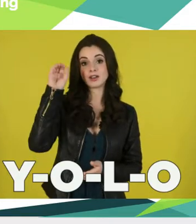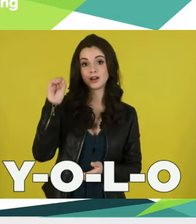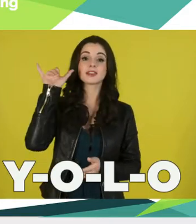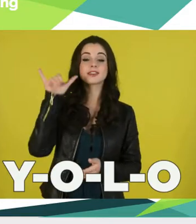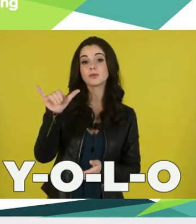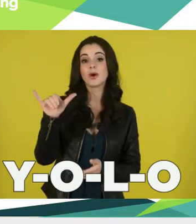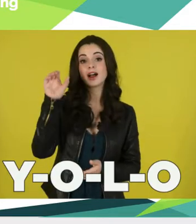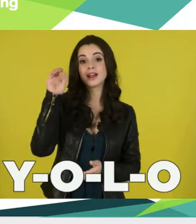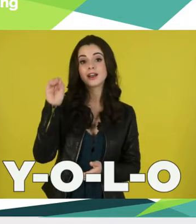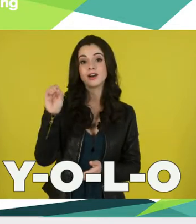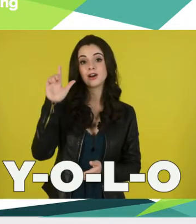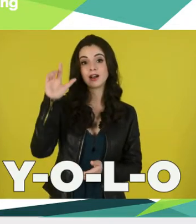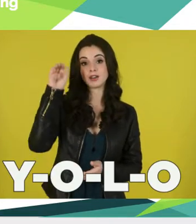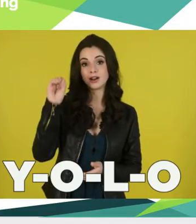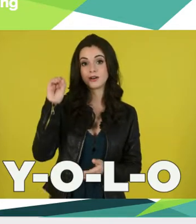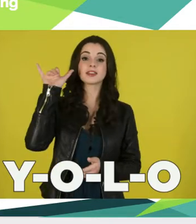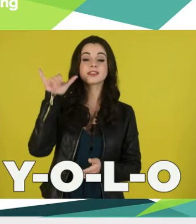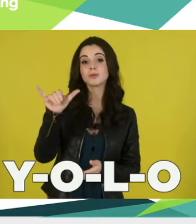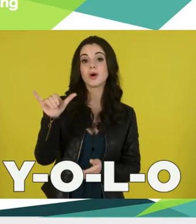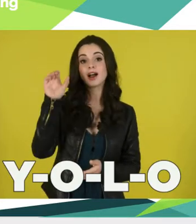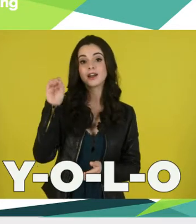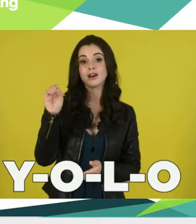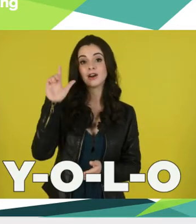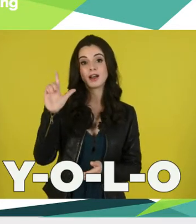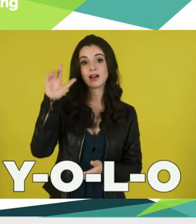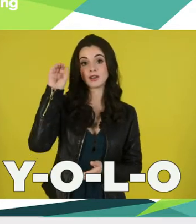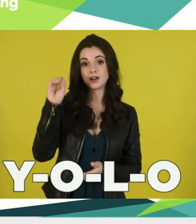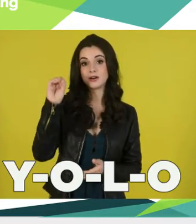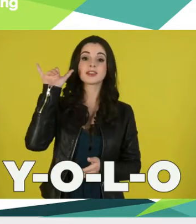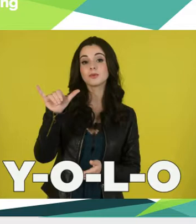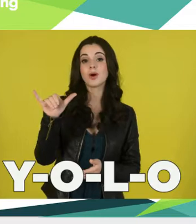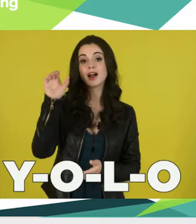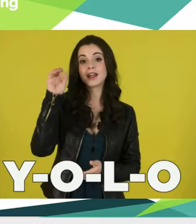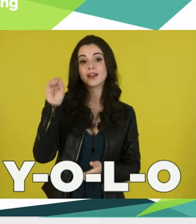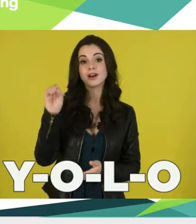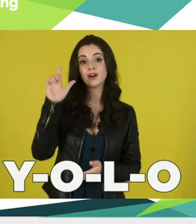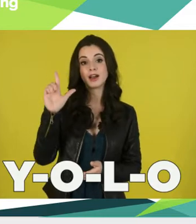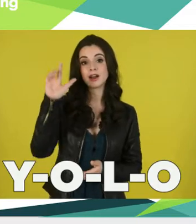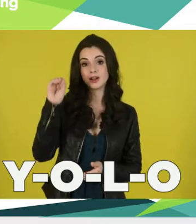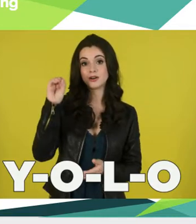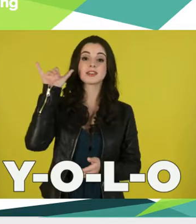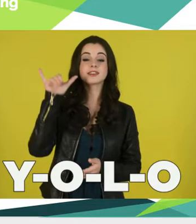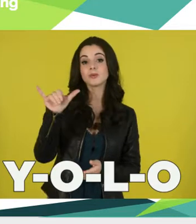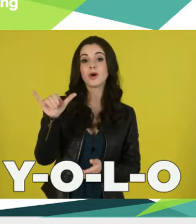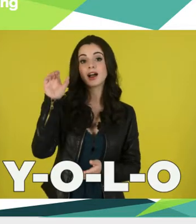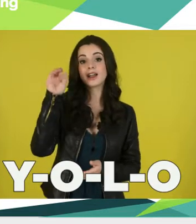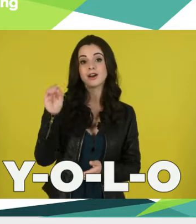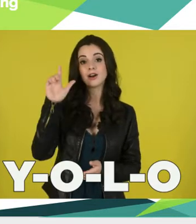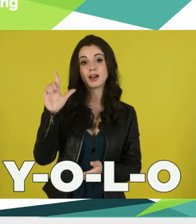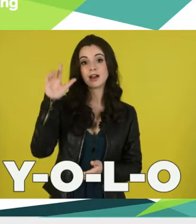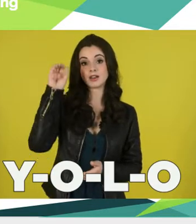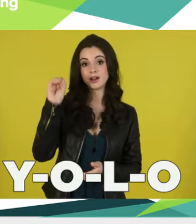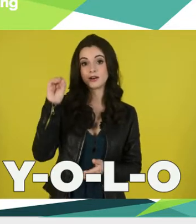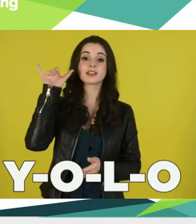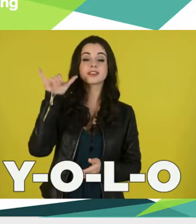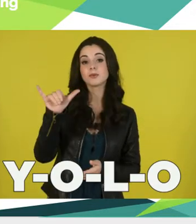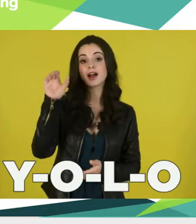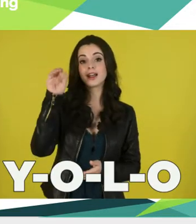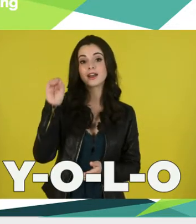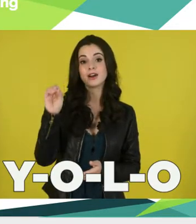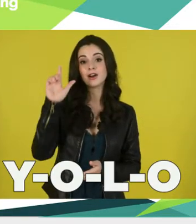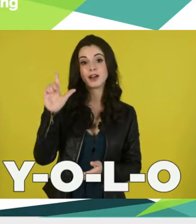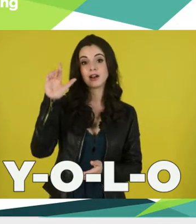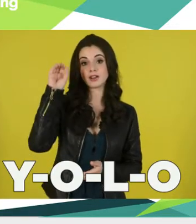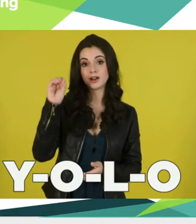fingerspelling right so fingerspelling is the only thing that you know how to do you're not going to get offended uh actually i think they would really